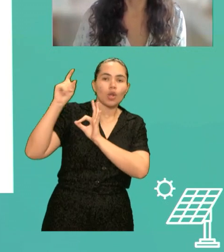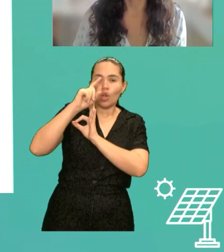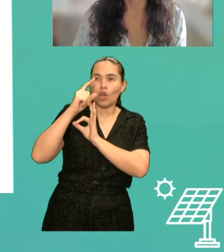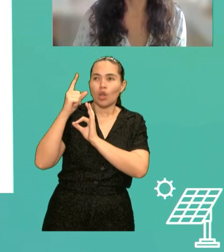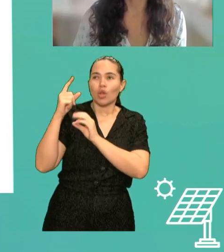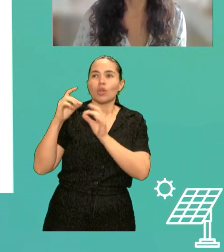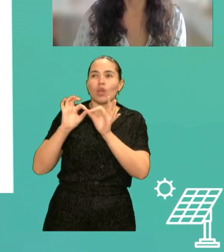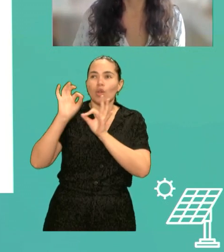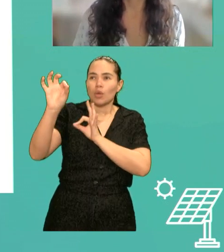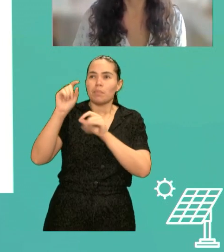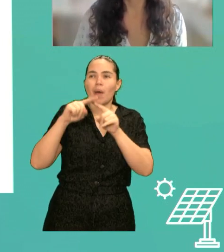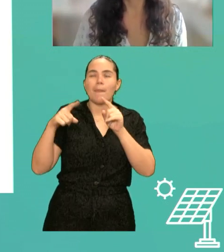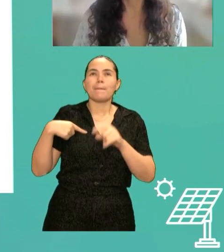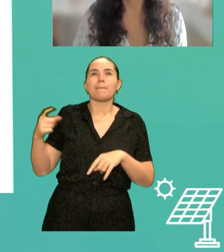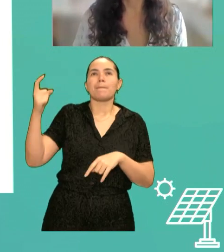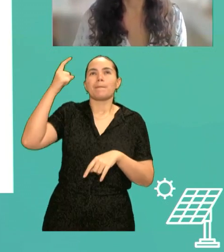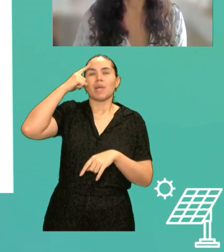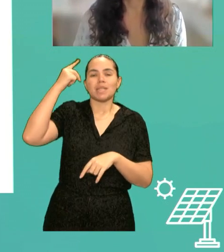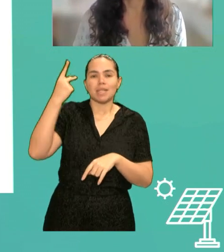local application,